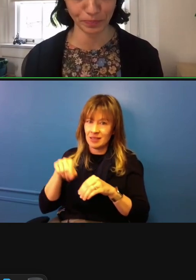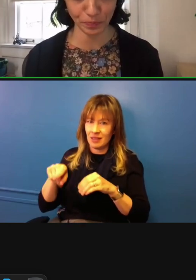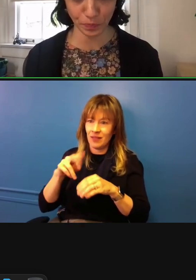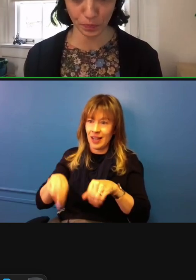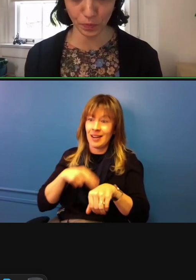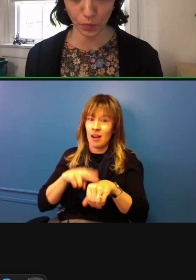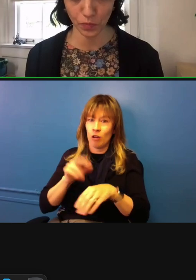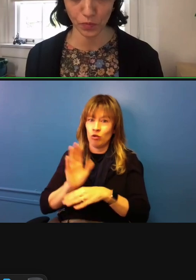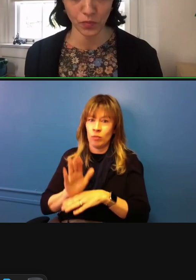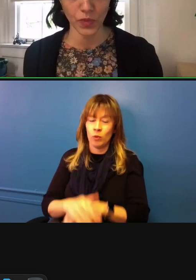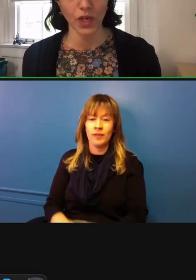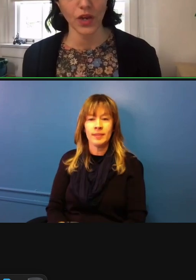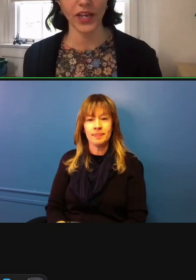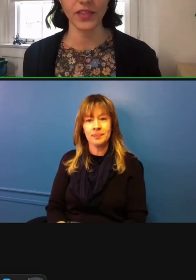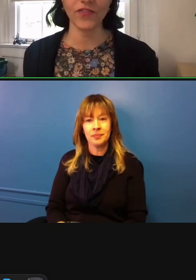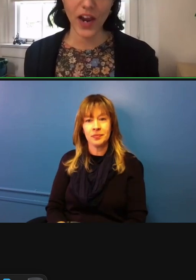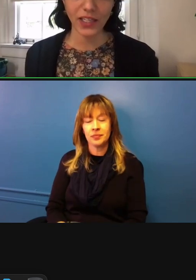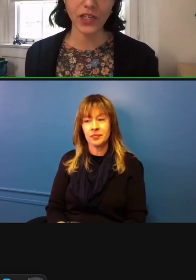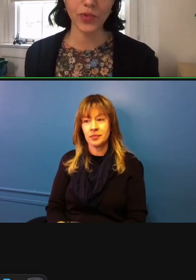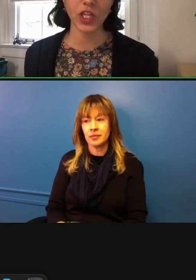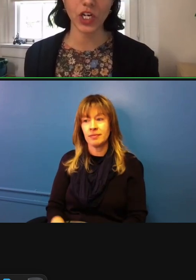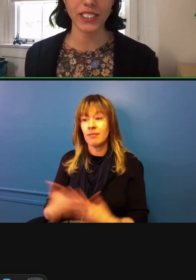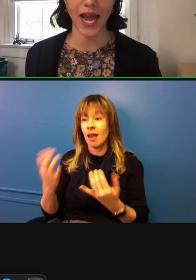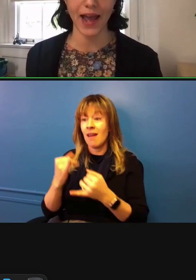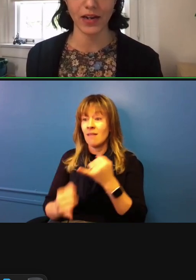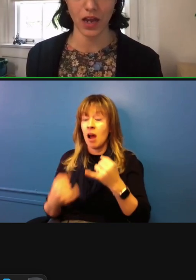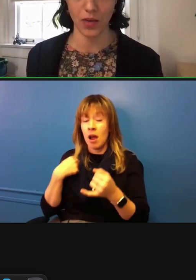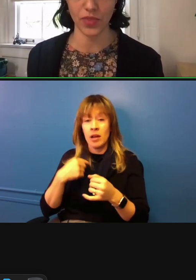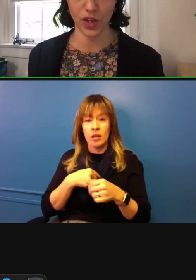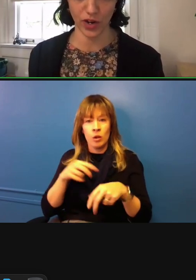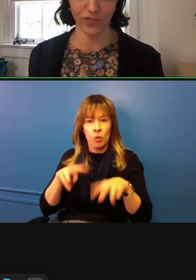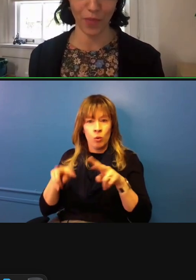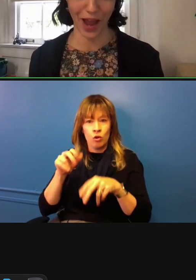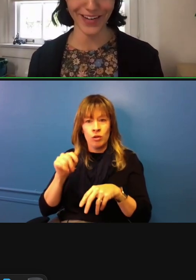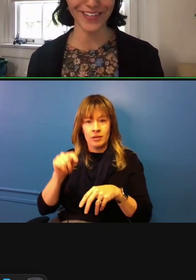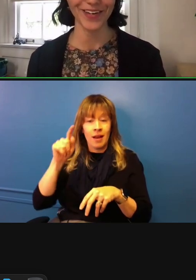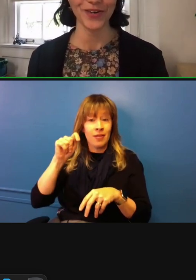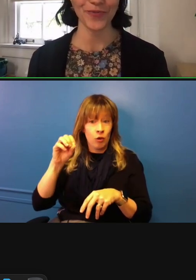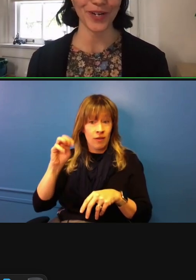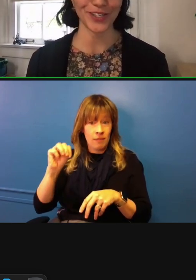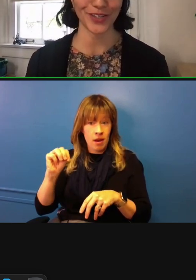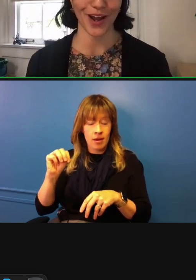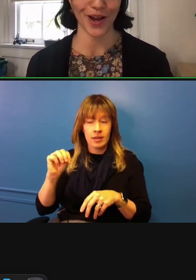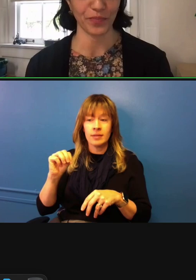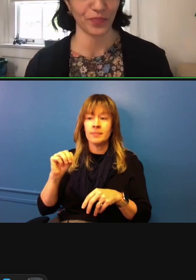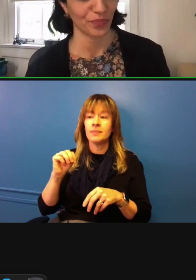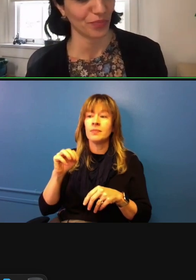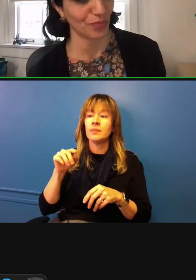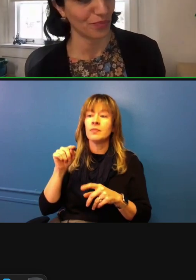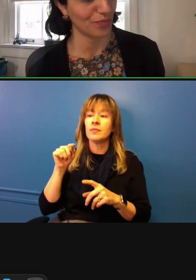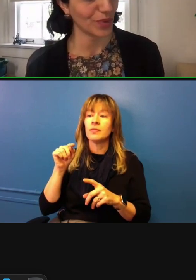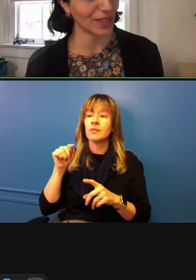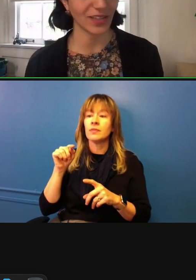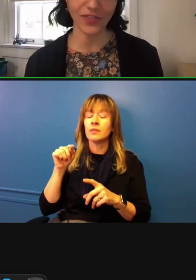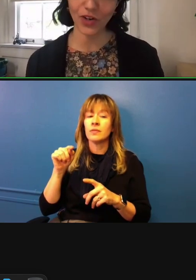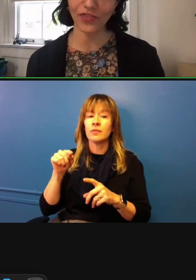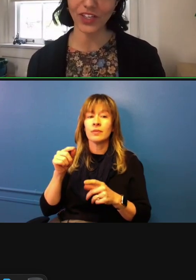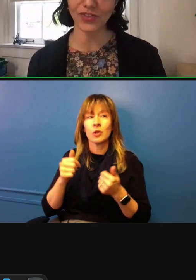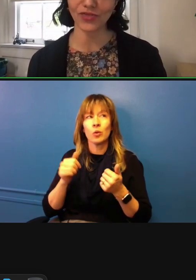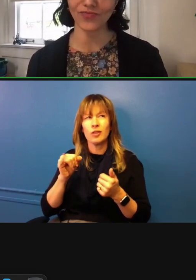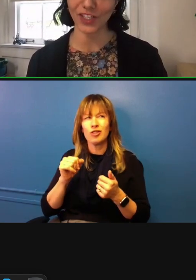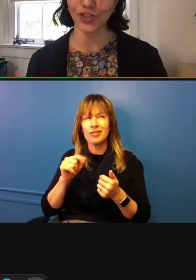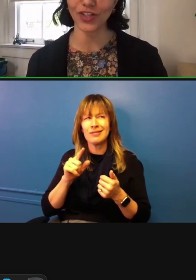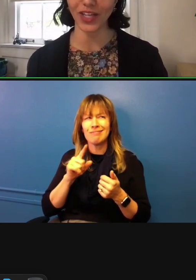movie. Okay, and then finally we looked at theory of mind, which is a